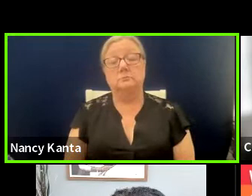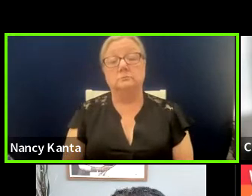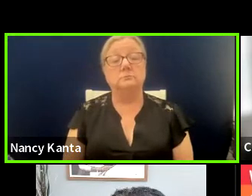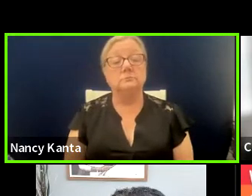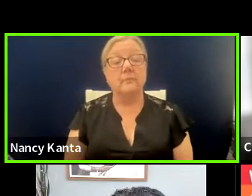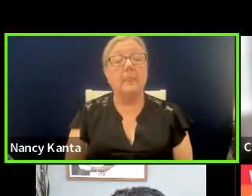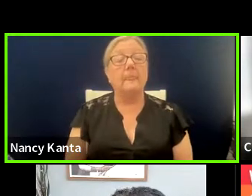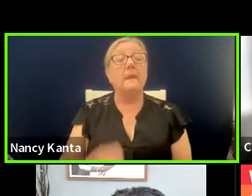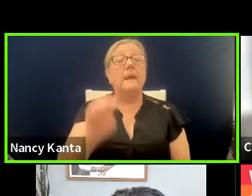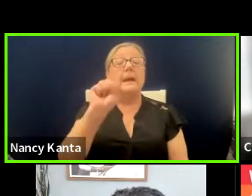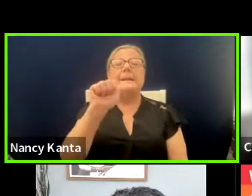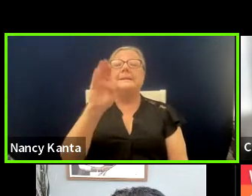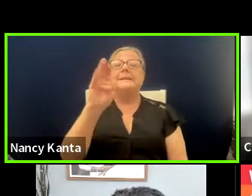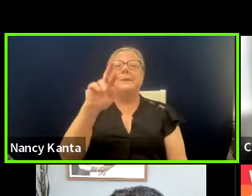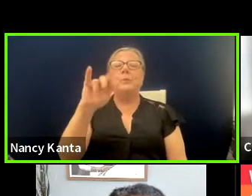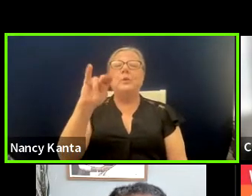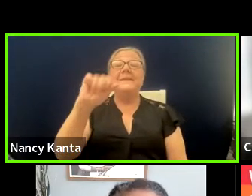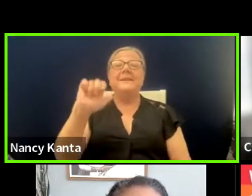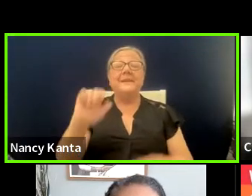Sabrina.